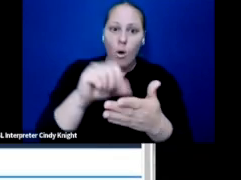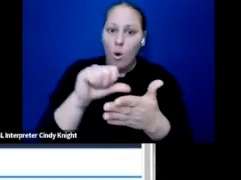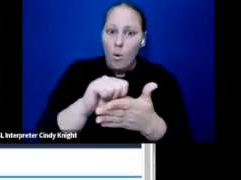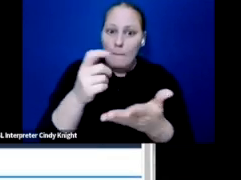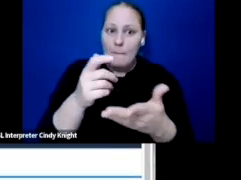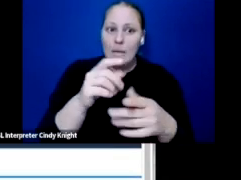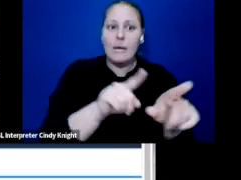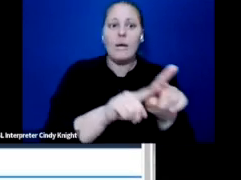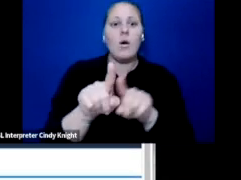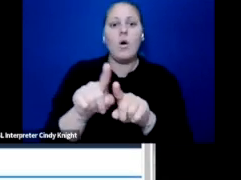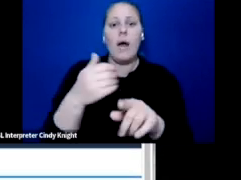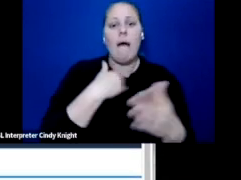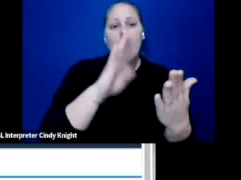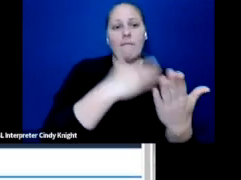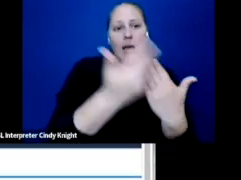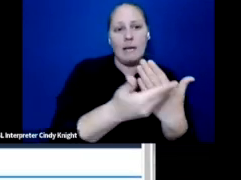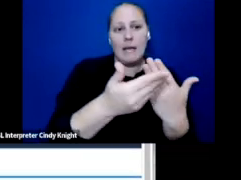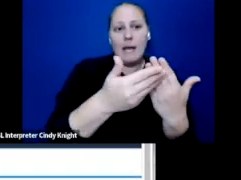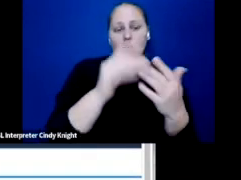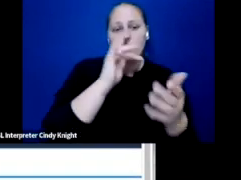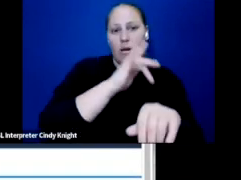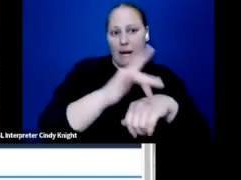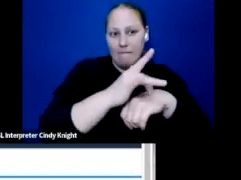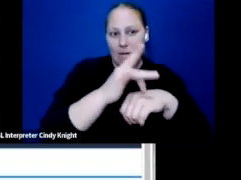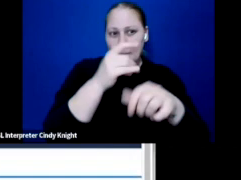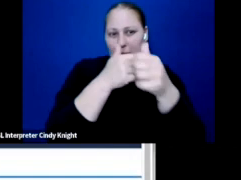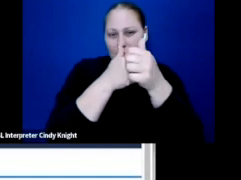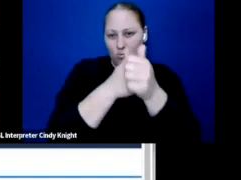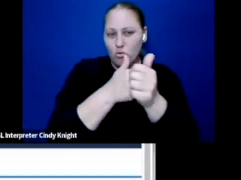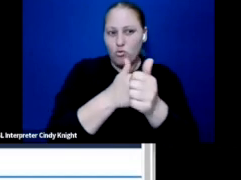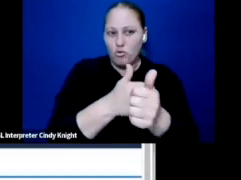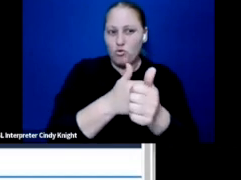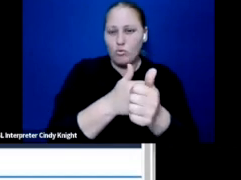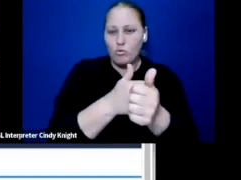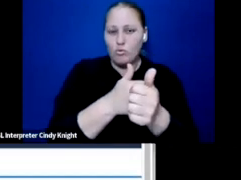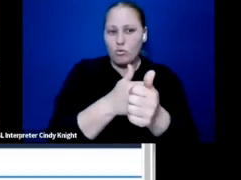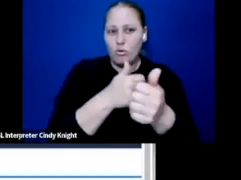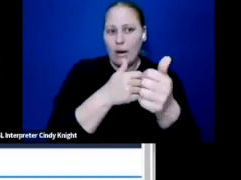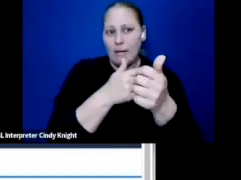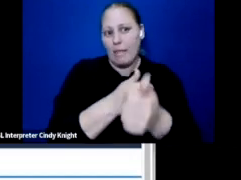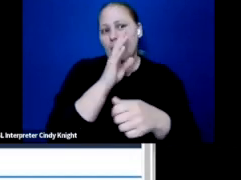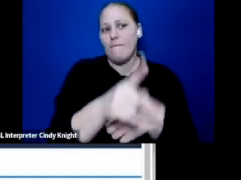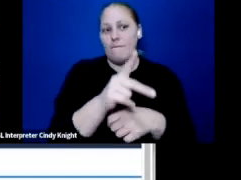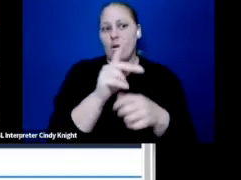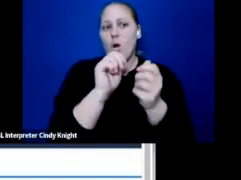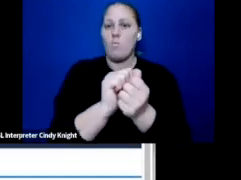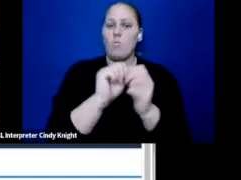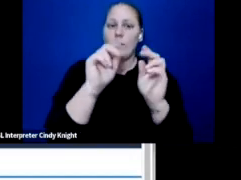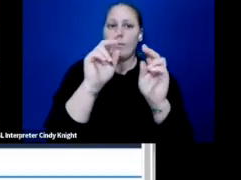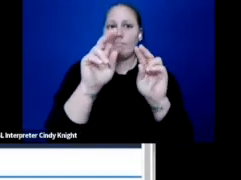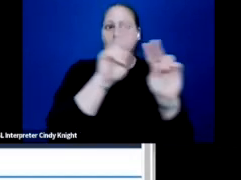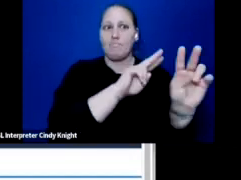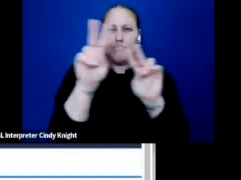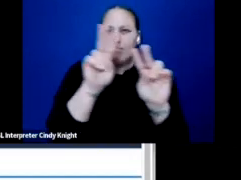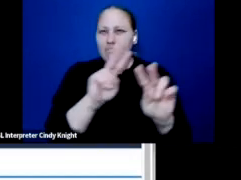a calendar available to them to track all of their scheduled follow-ups for the center across a calendar view.